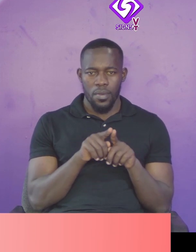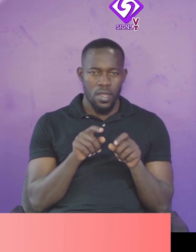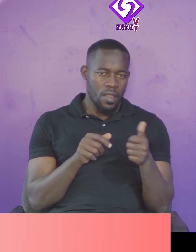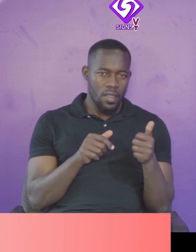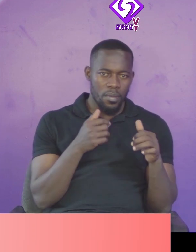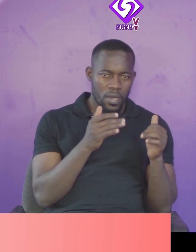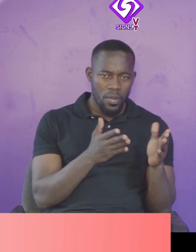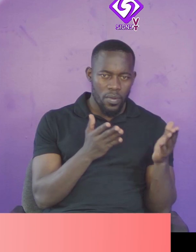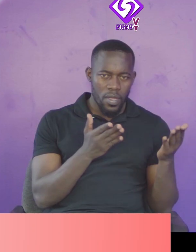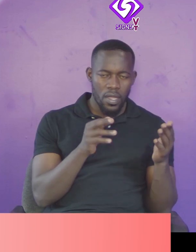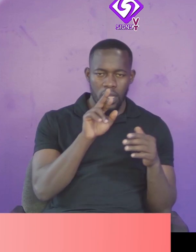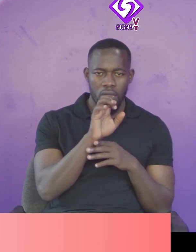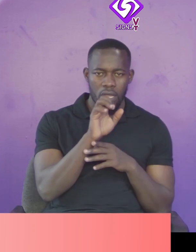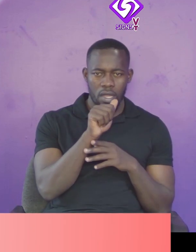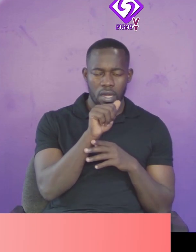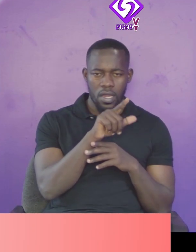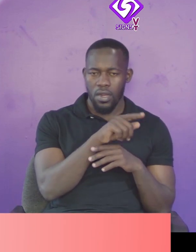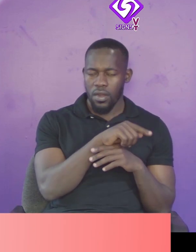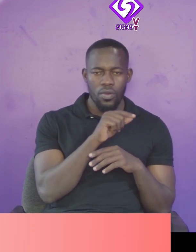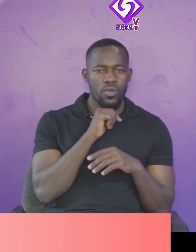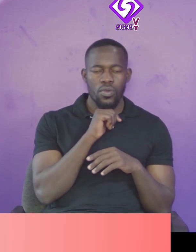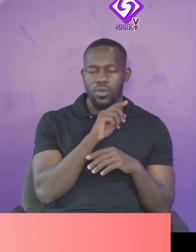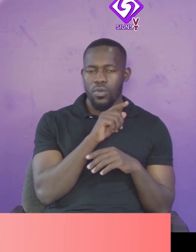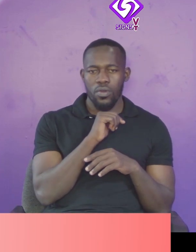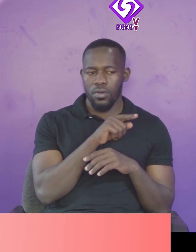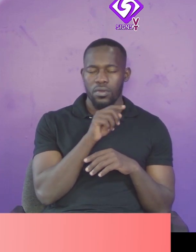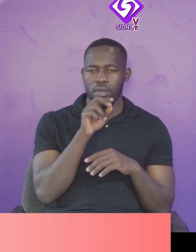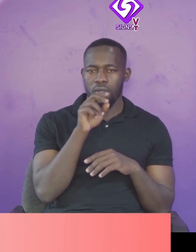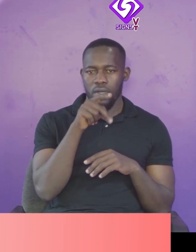Betis. No. Napoli, sorry. Yes. Is doing very